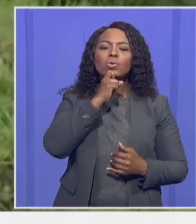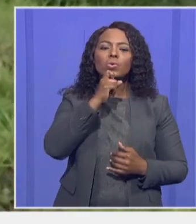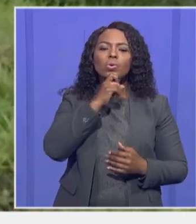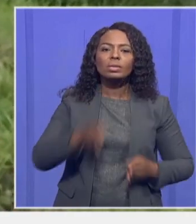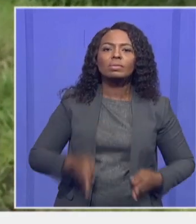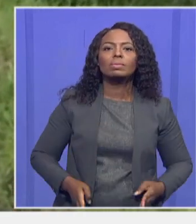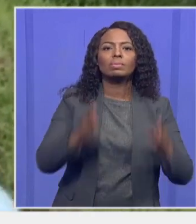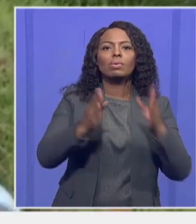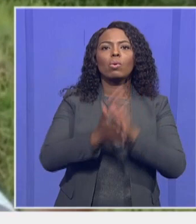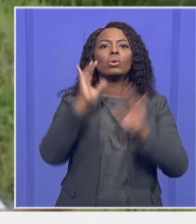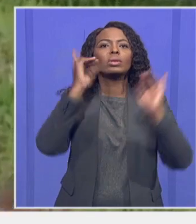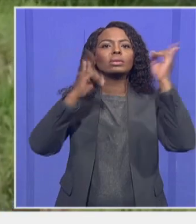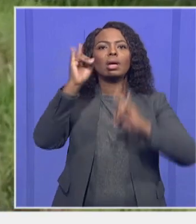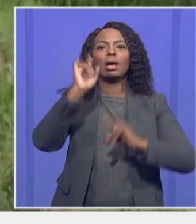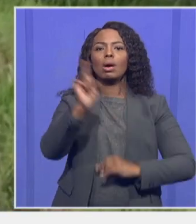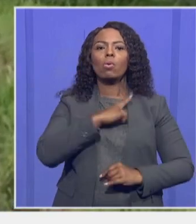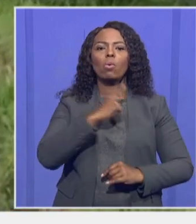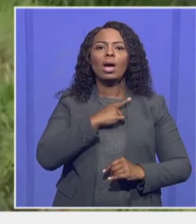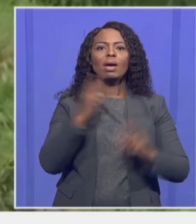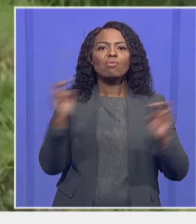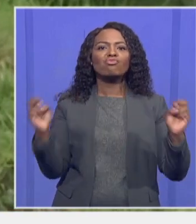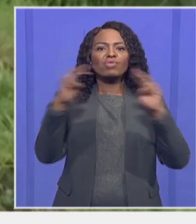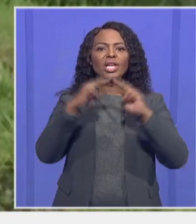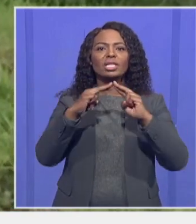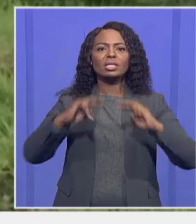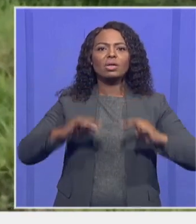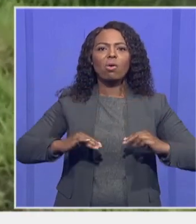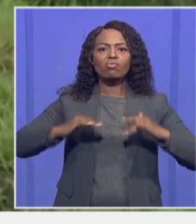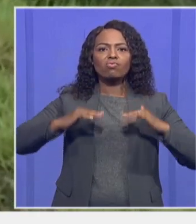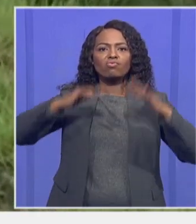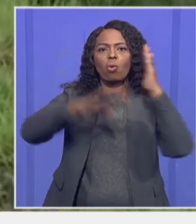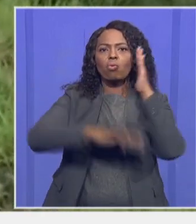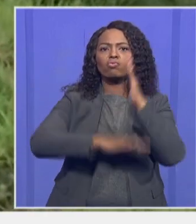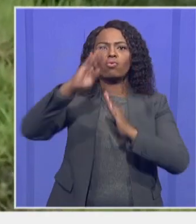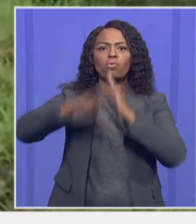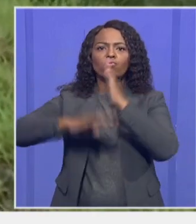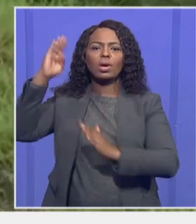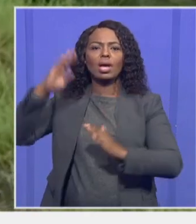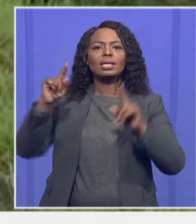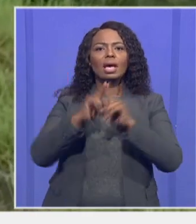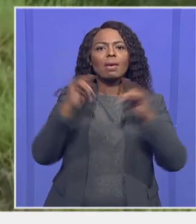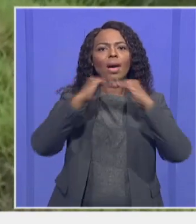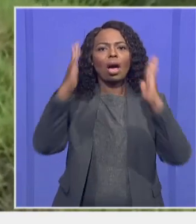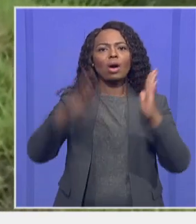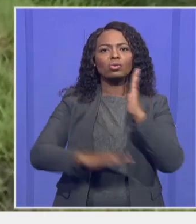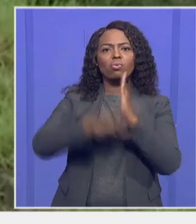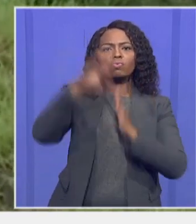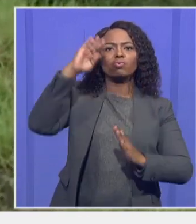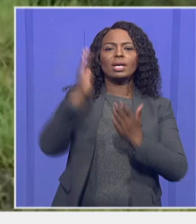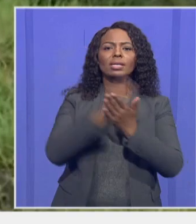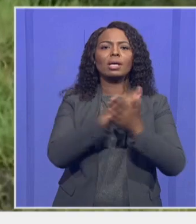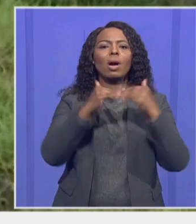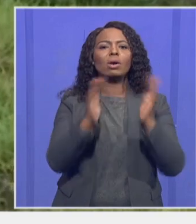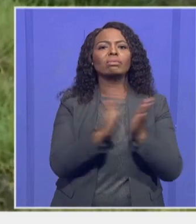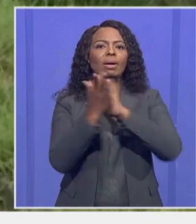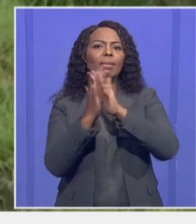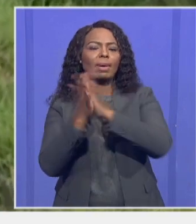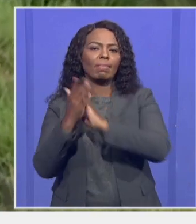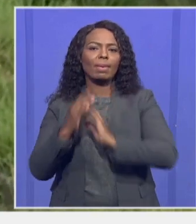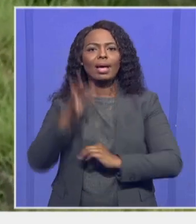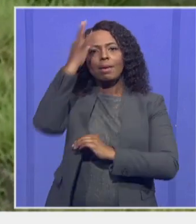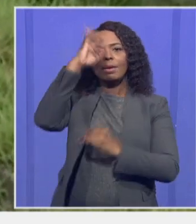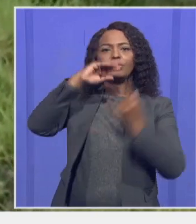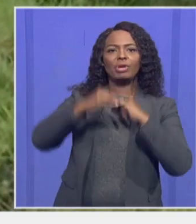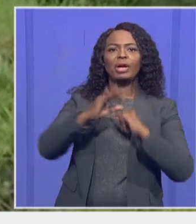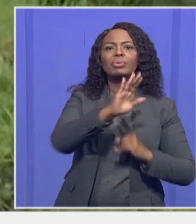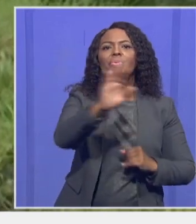going to town because their bridges are overflooded, their houses have collapsed. So government is trying by all means to reach these people. The spokesperson